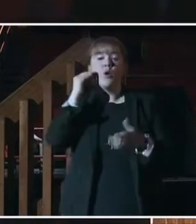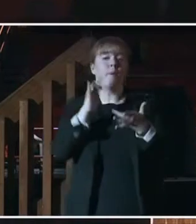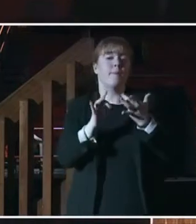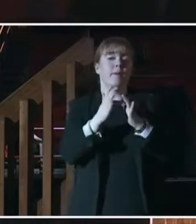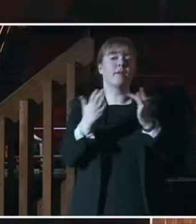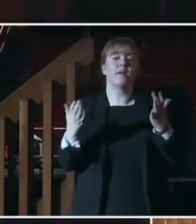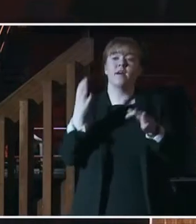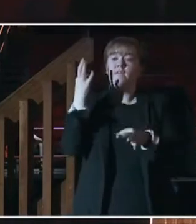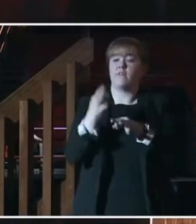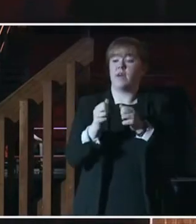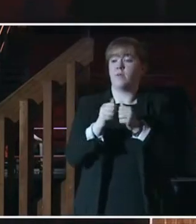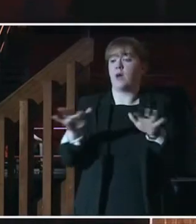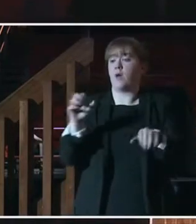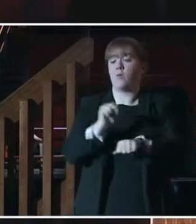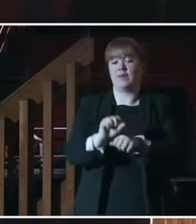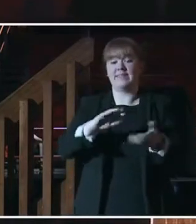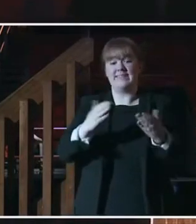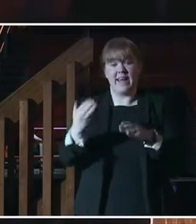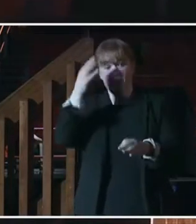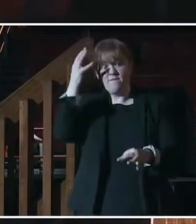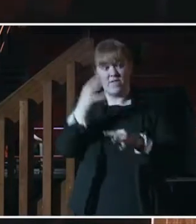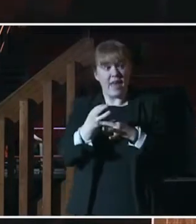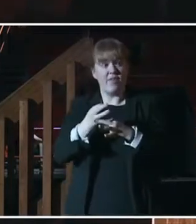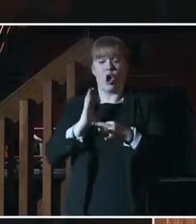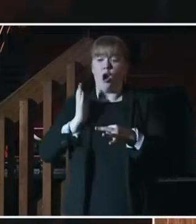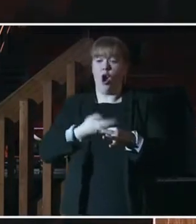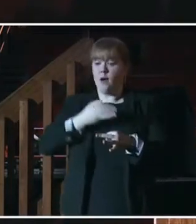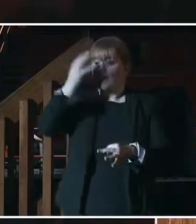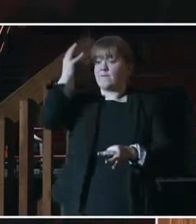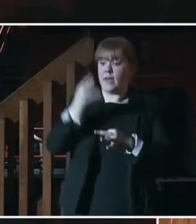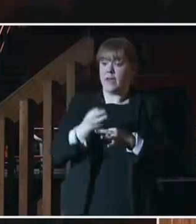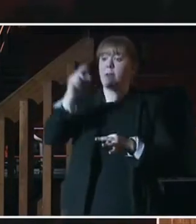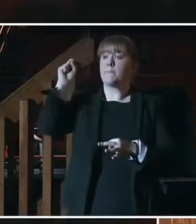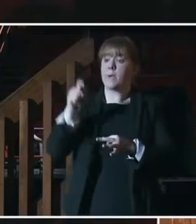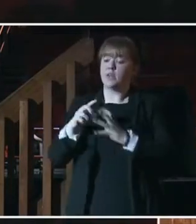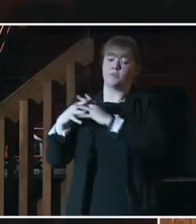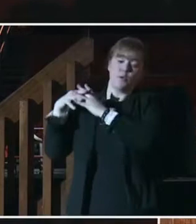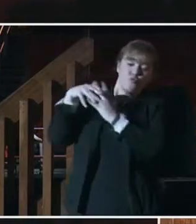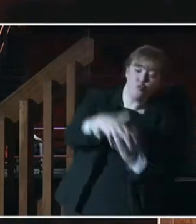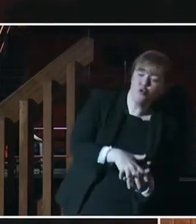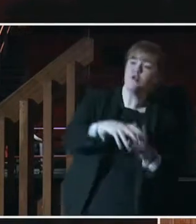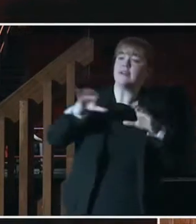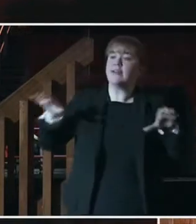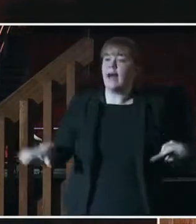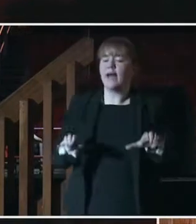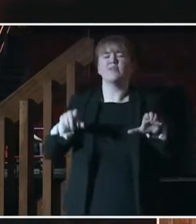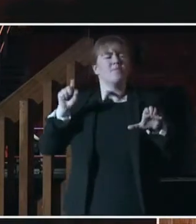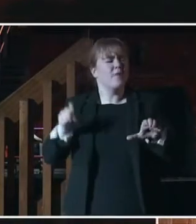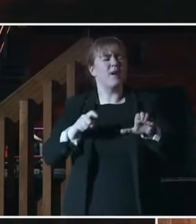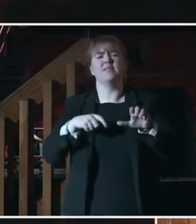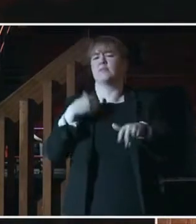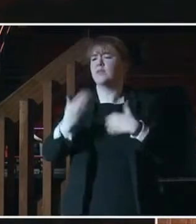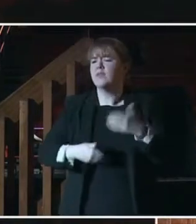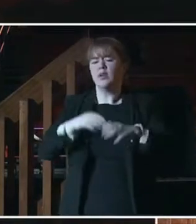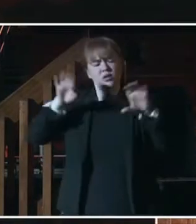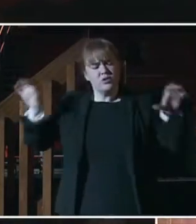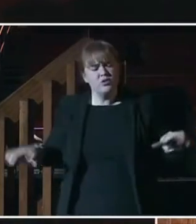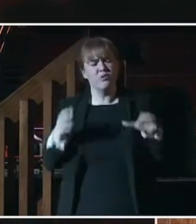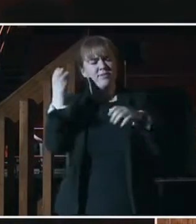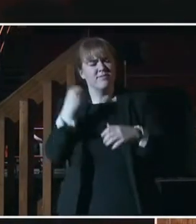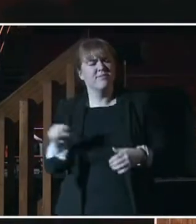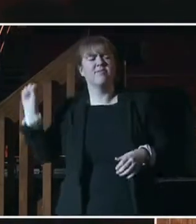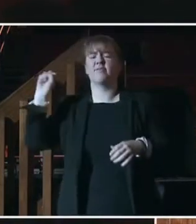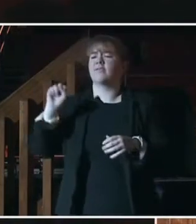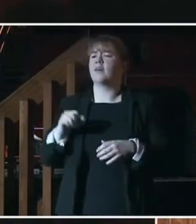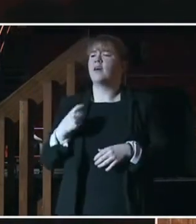without works is dead faith. That means that even our faith must be rooted in action. We must be moving. We must be doing something. We must